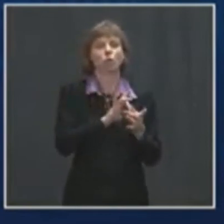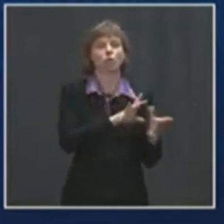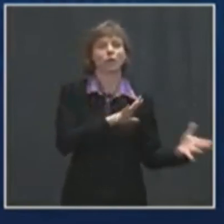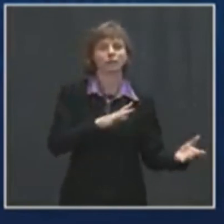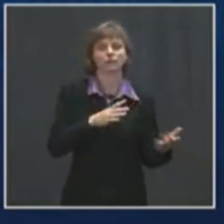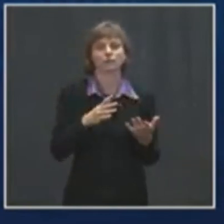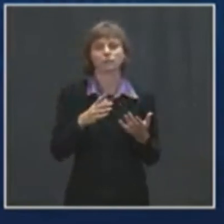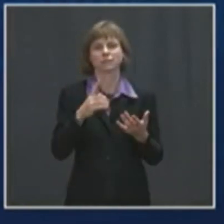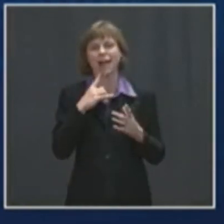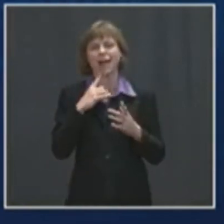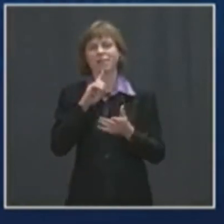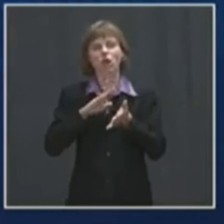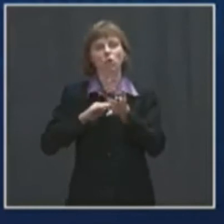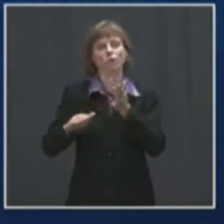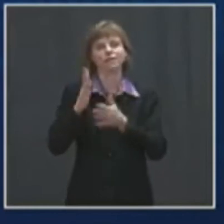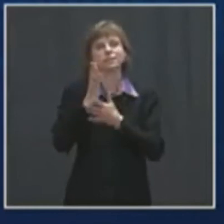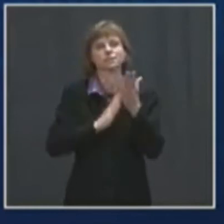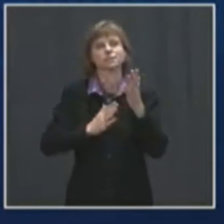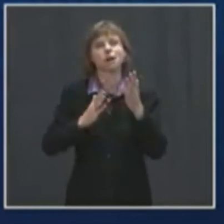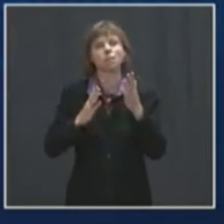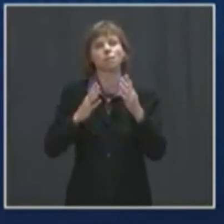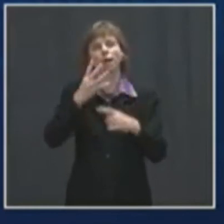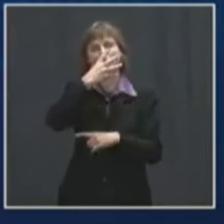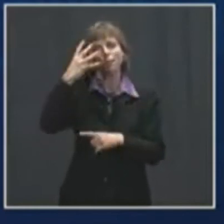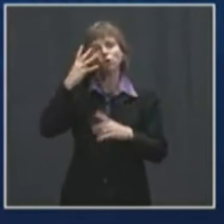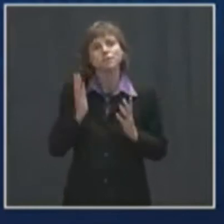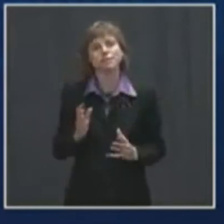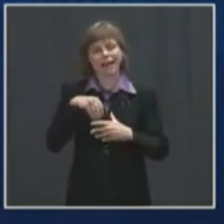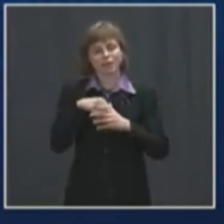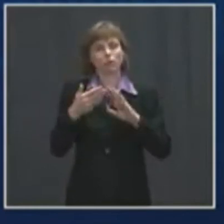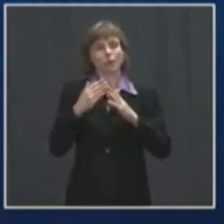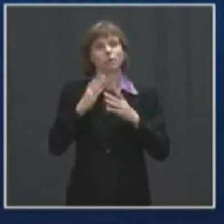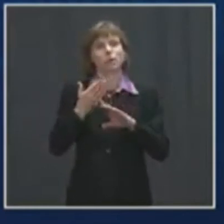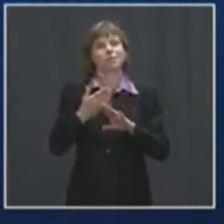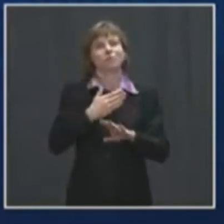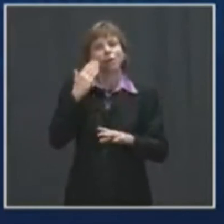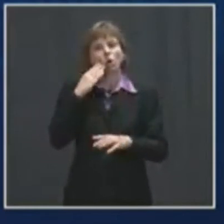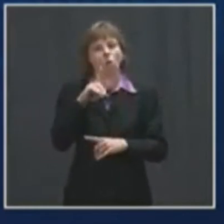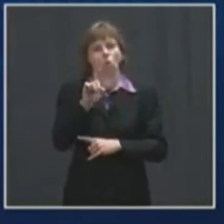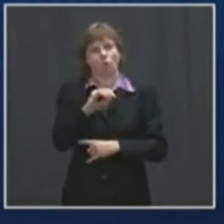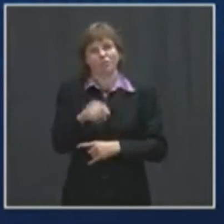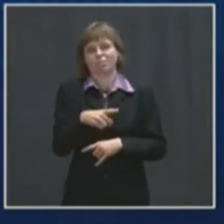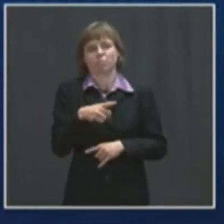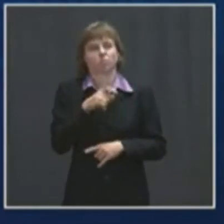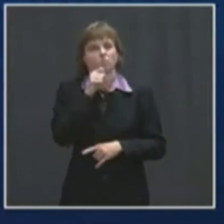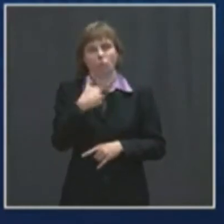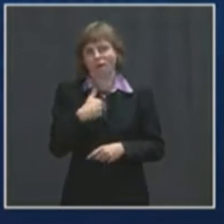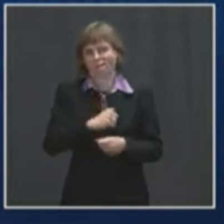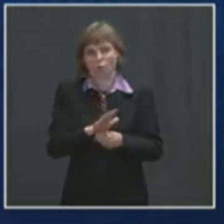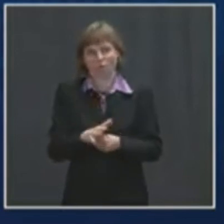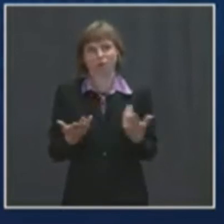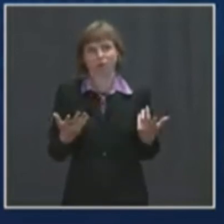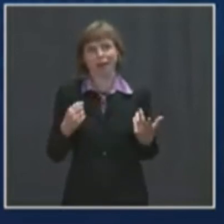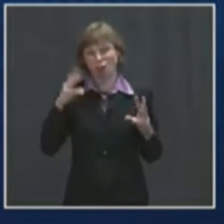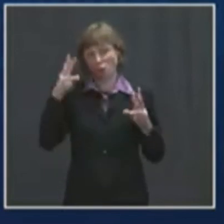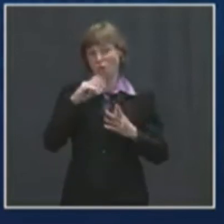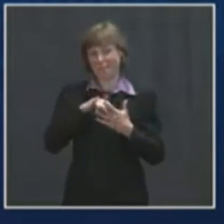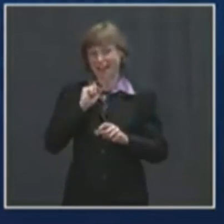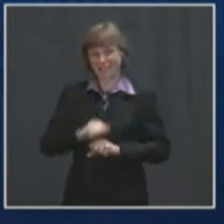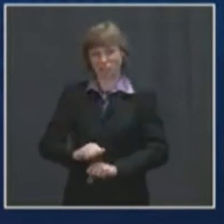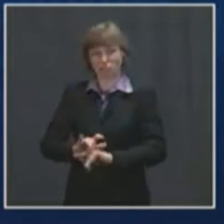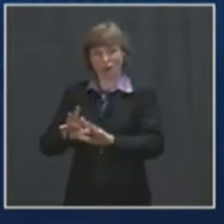release some migrants into the community before they know for sure that they do not have COVID, and they're worried that it could spread in the community. Is there anything